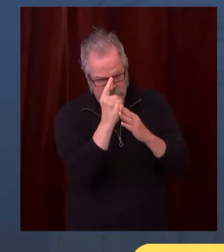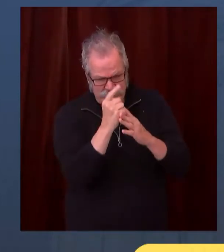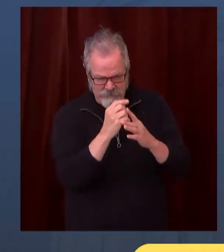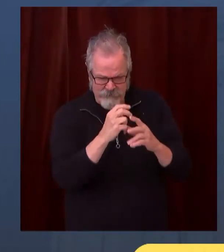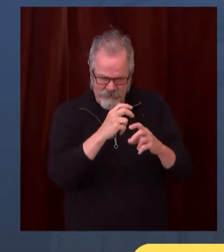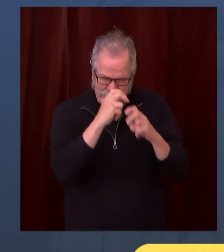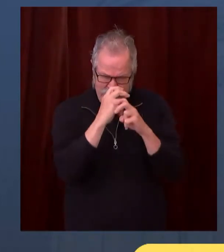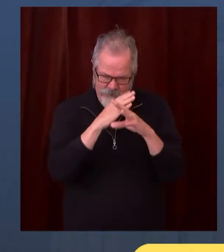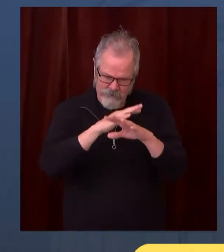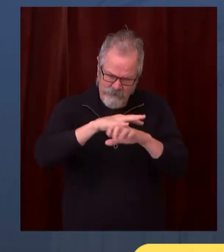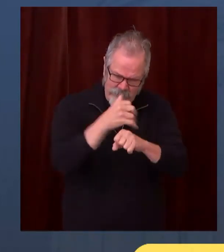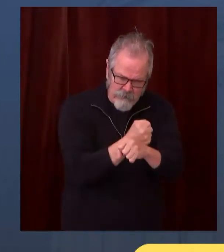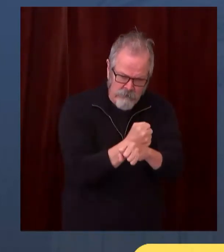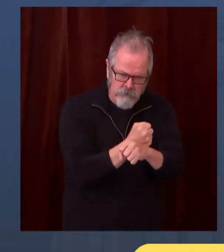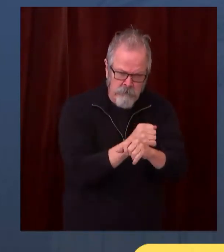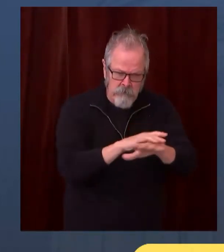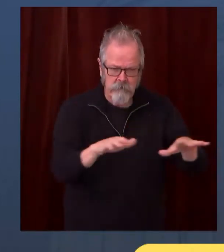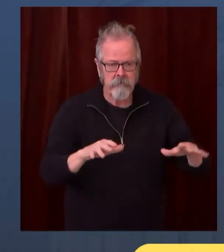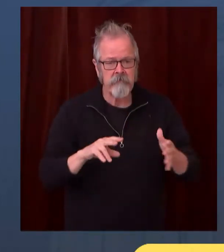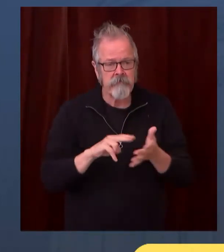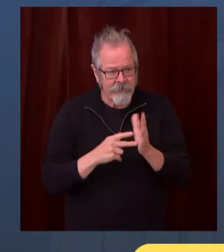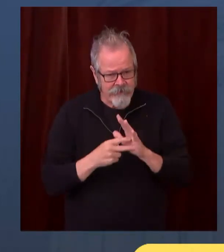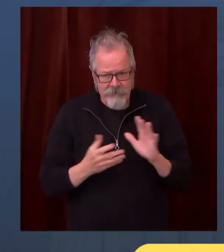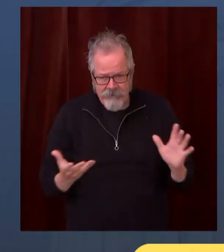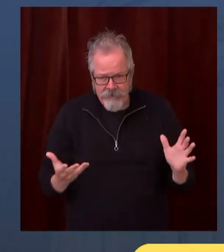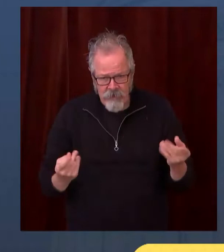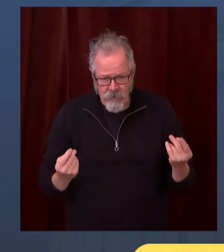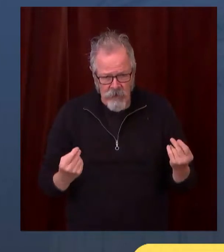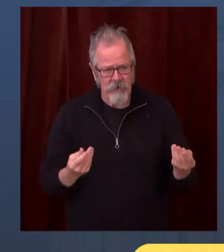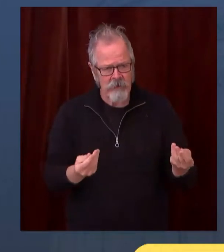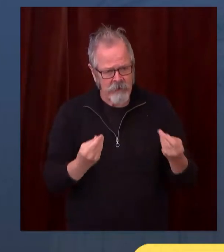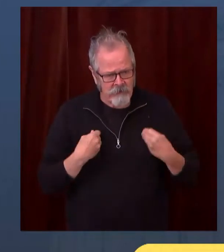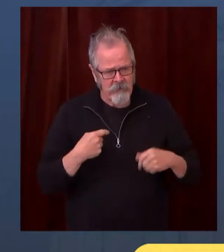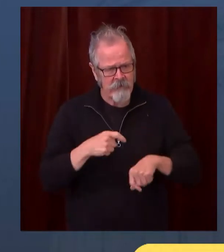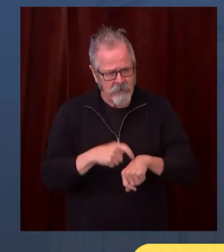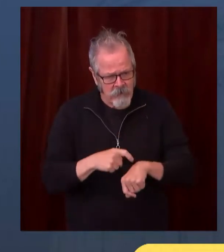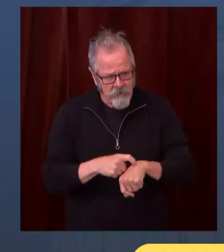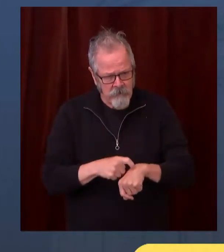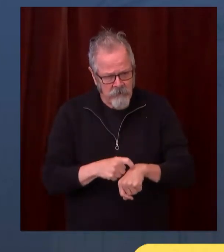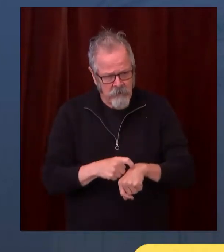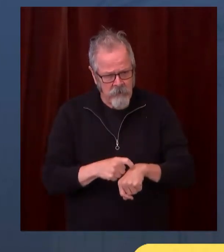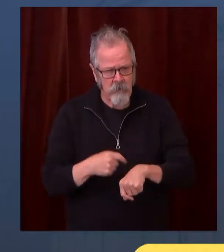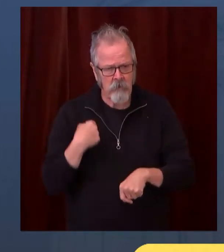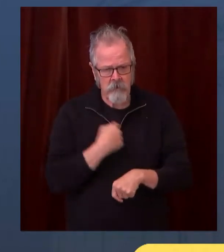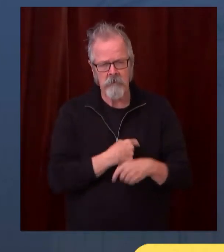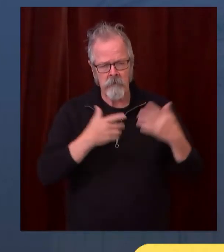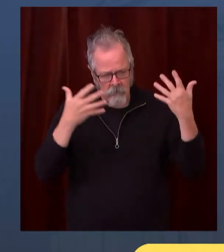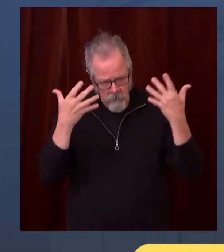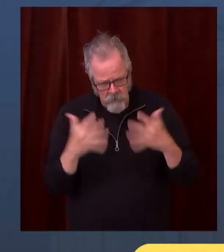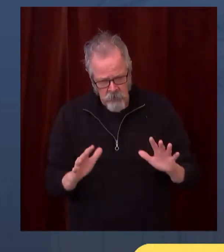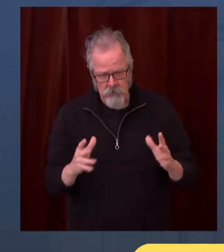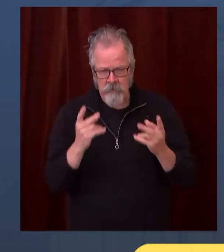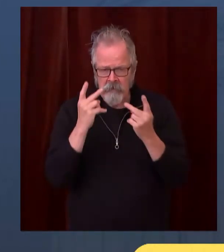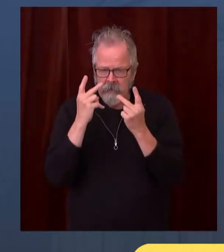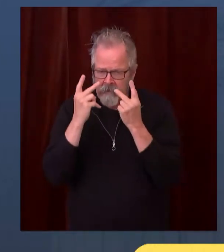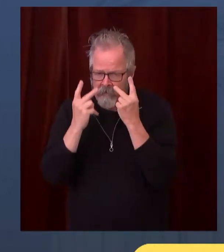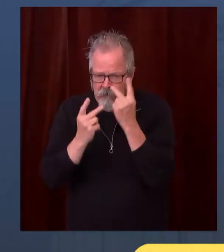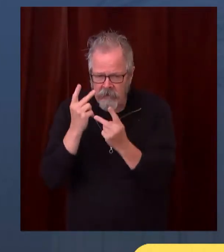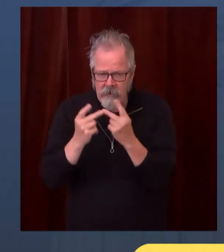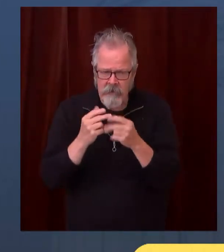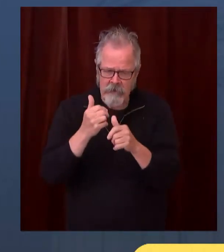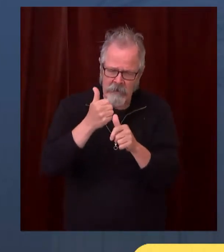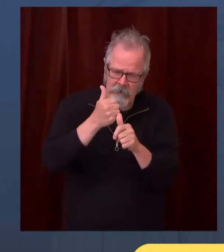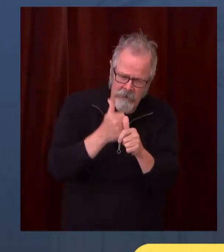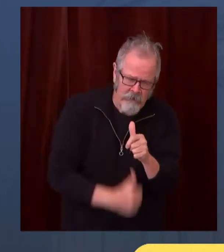of those 4,000 facilities to conduct infection control surveys. They made sure